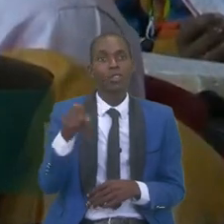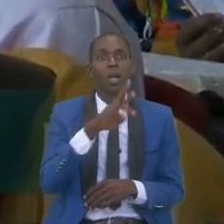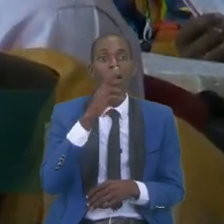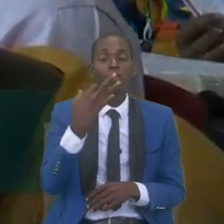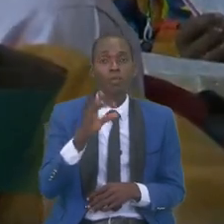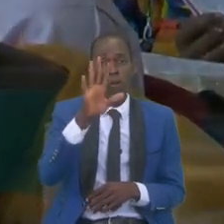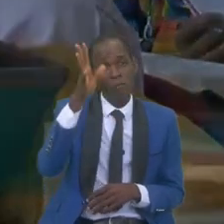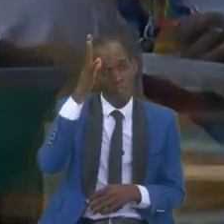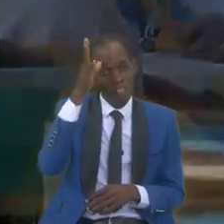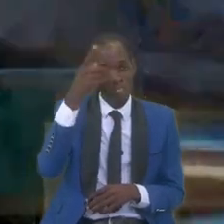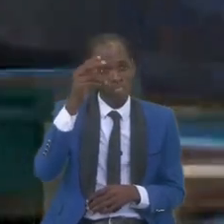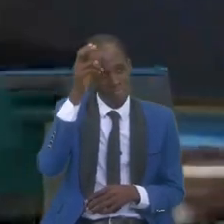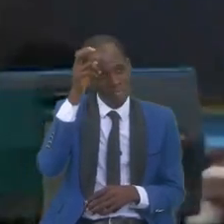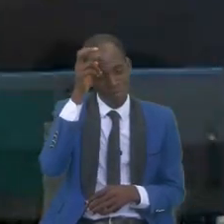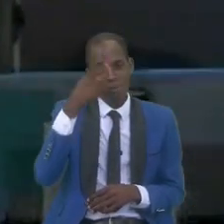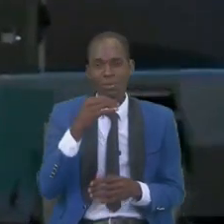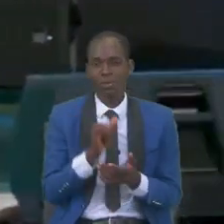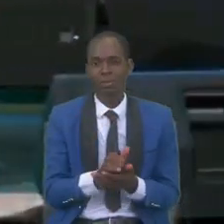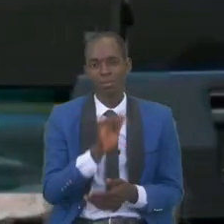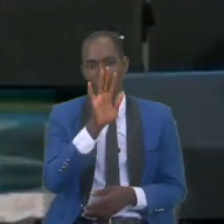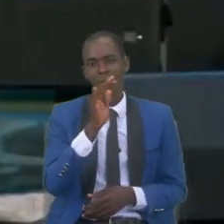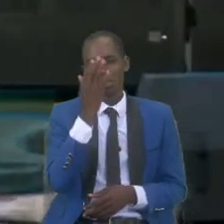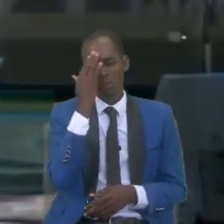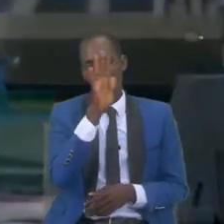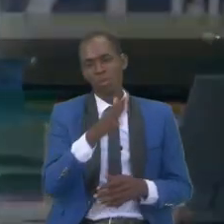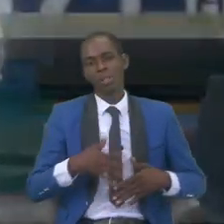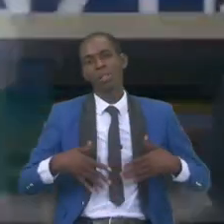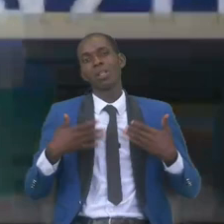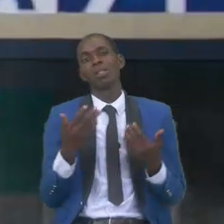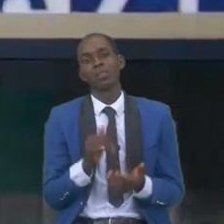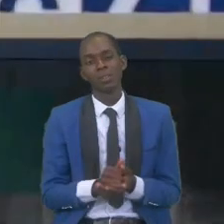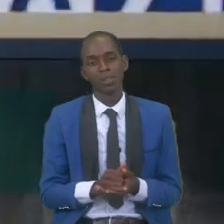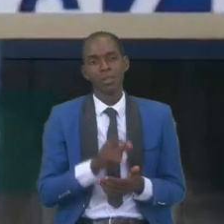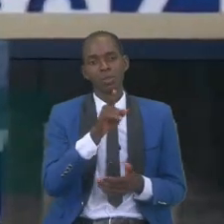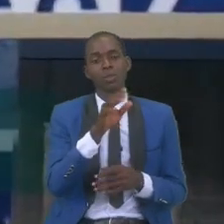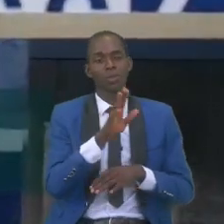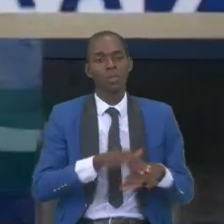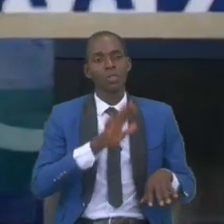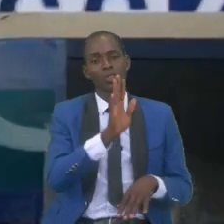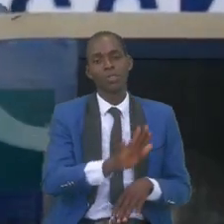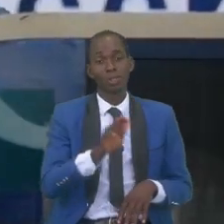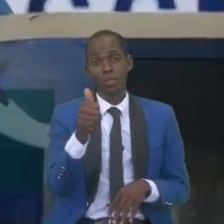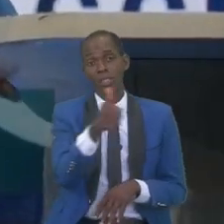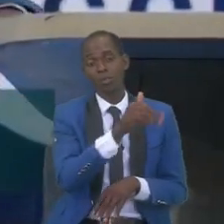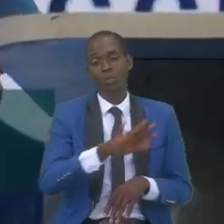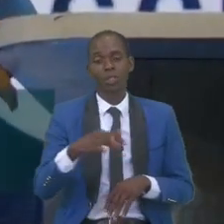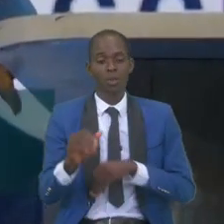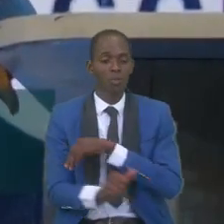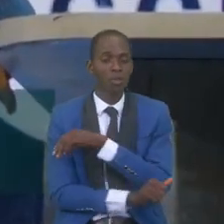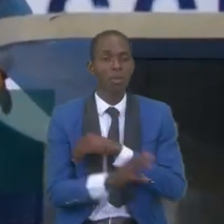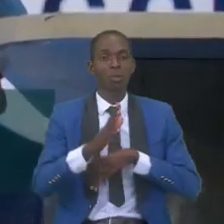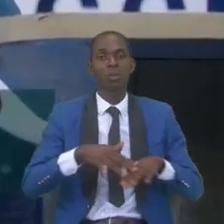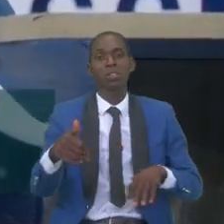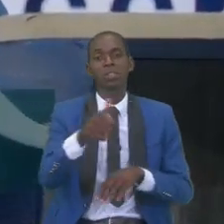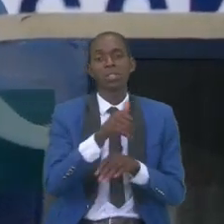identified them. He said, you know your life. You call yourself the children of Abraham. You call yourself Christians. You call